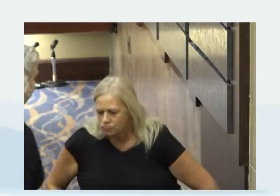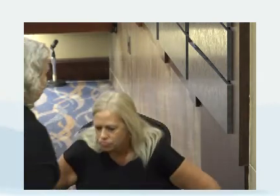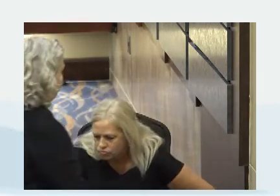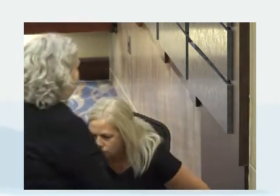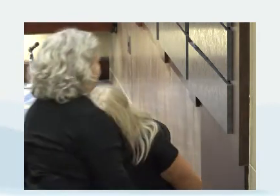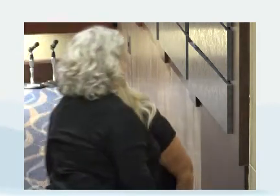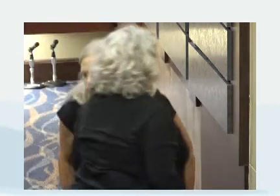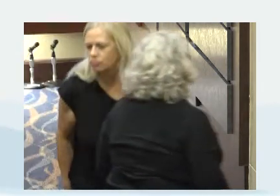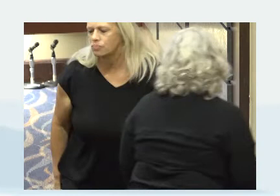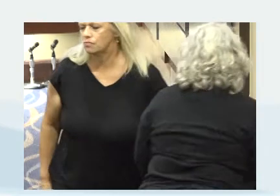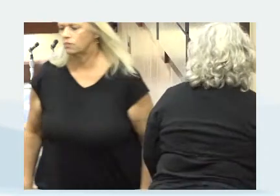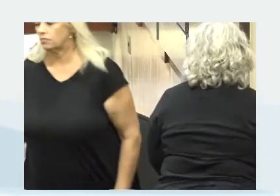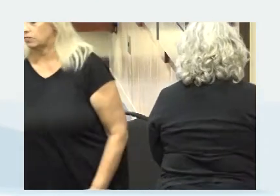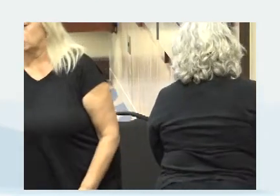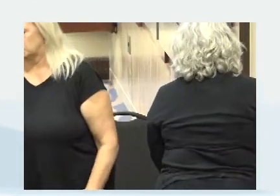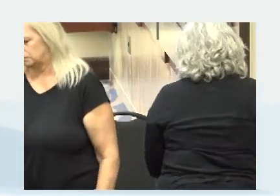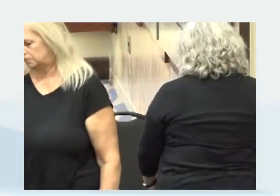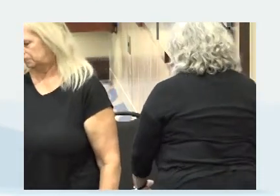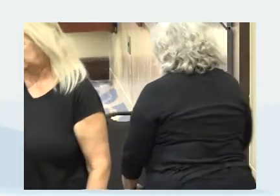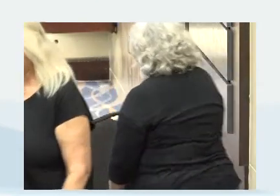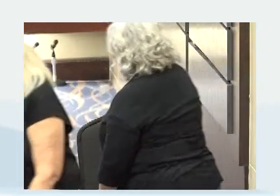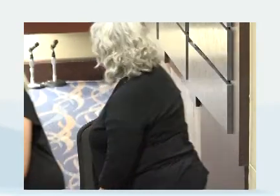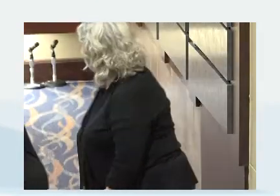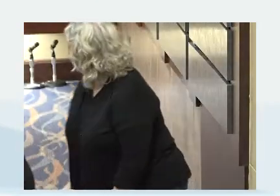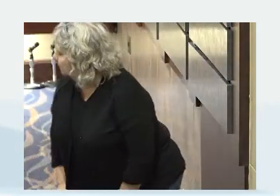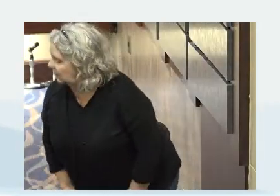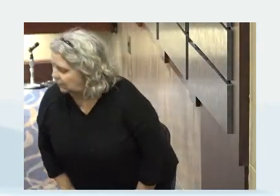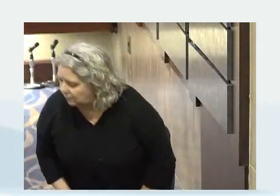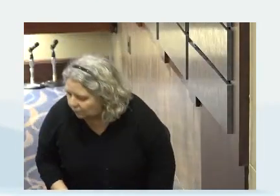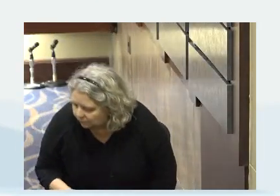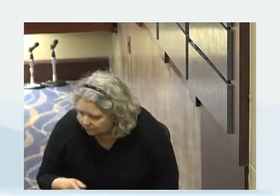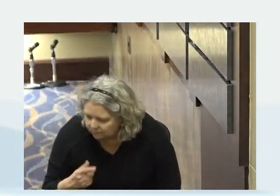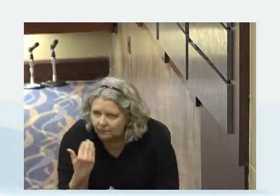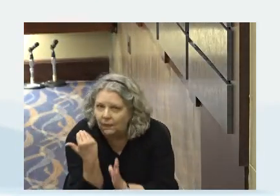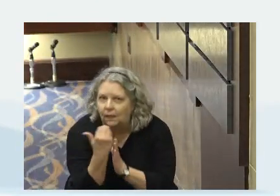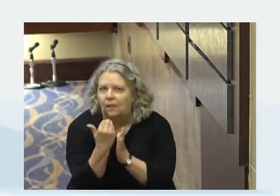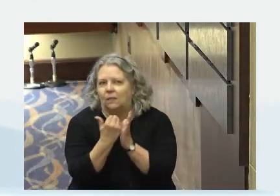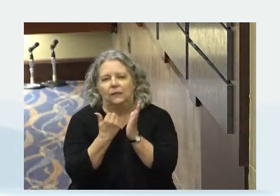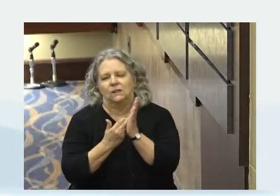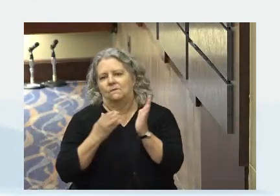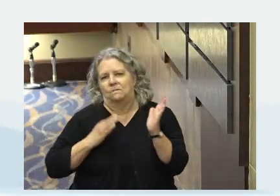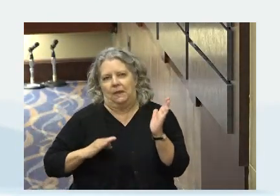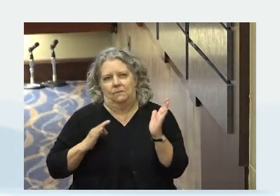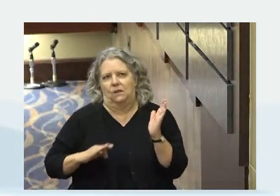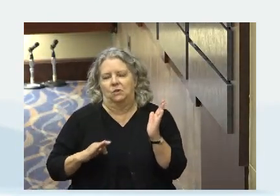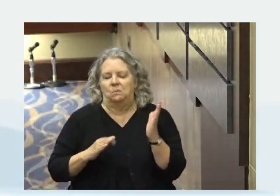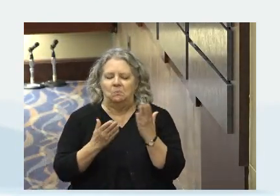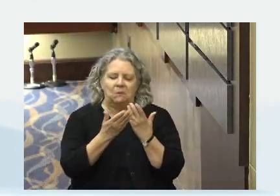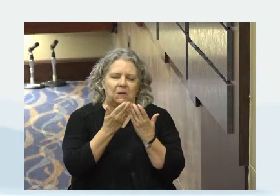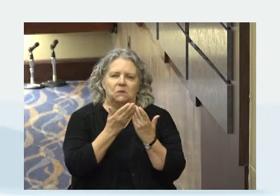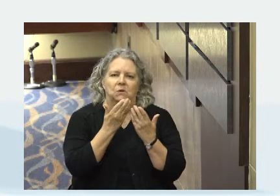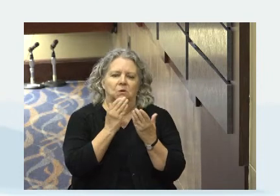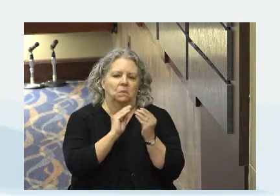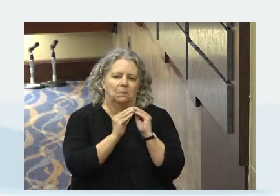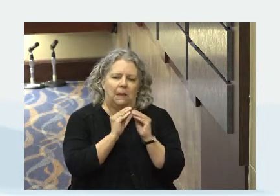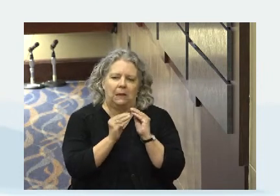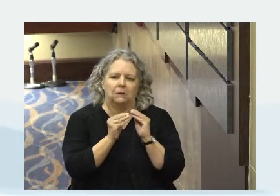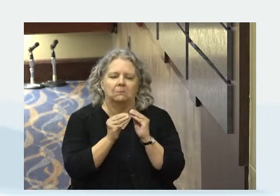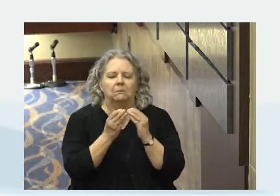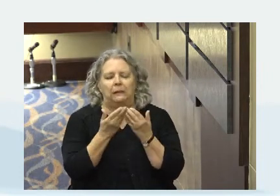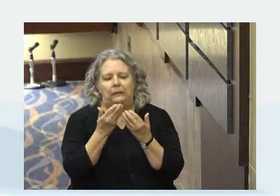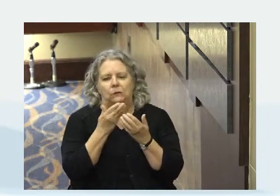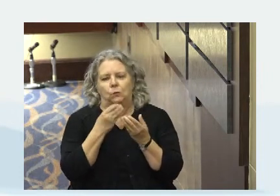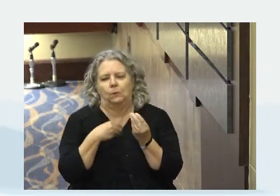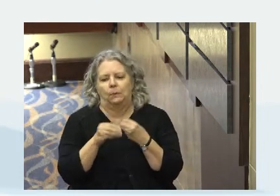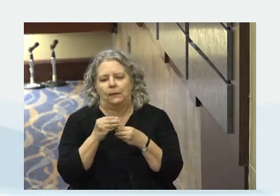few of the advantages. They'll be easier to maintain and easier for us to replace, among other things, and weatherproof is right there in the middle.